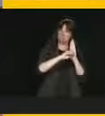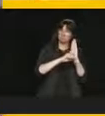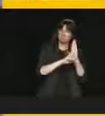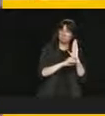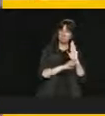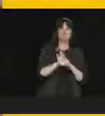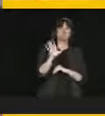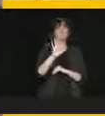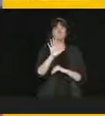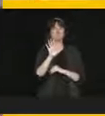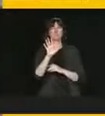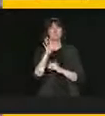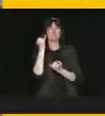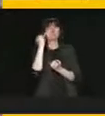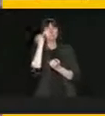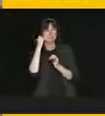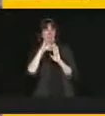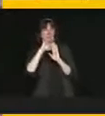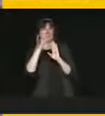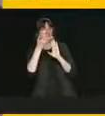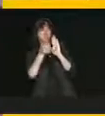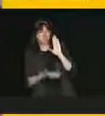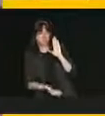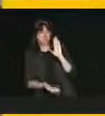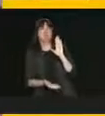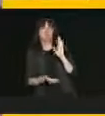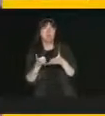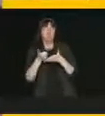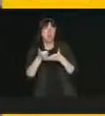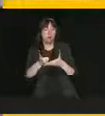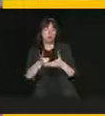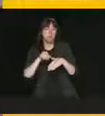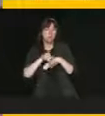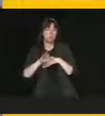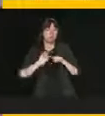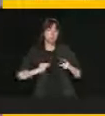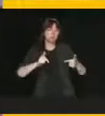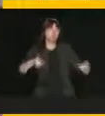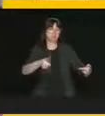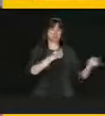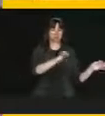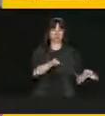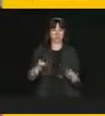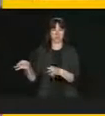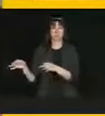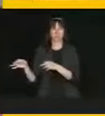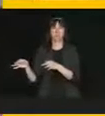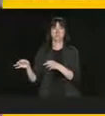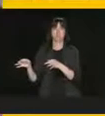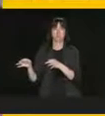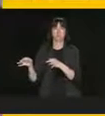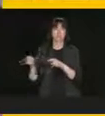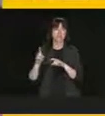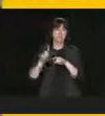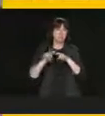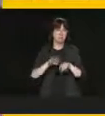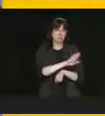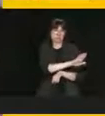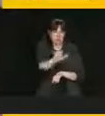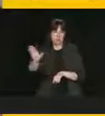These are basic principles that will inform the measures to be taken by various governments based on their own